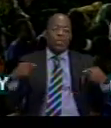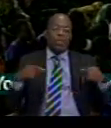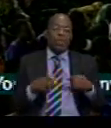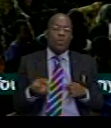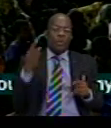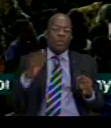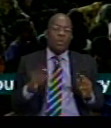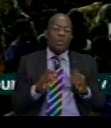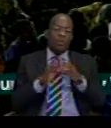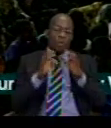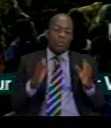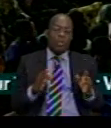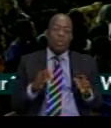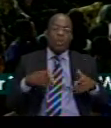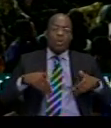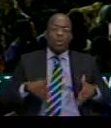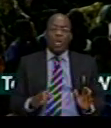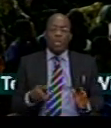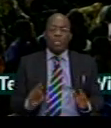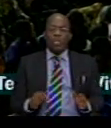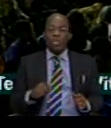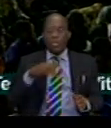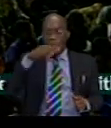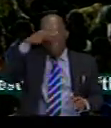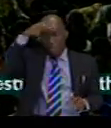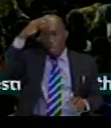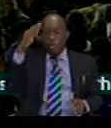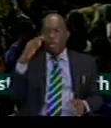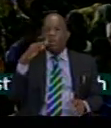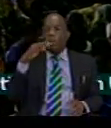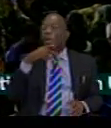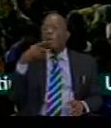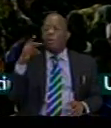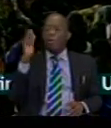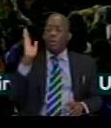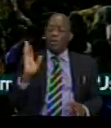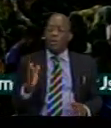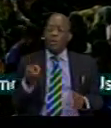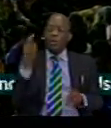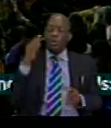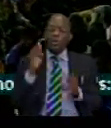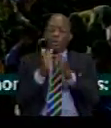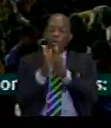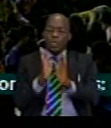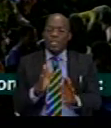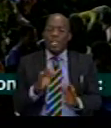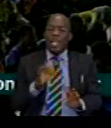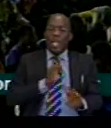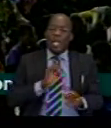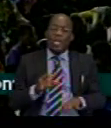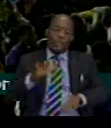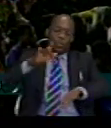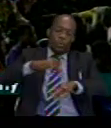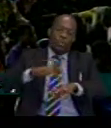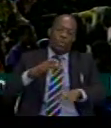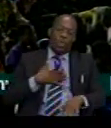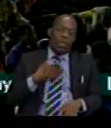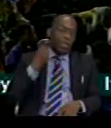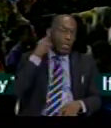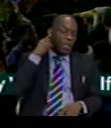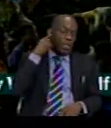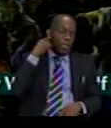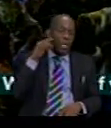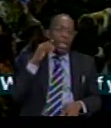praying, just right now, I placed my hand on the ear. I was just making it as a joke. But